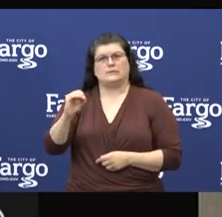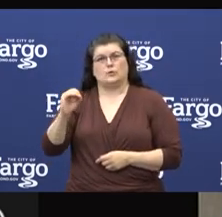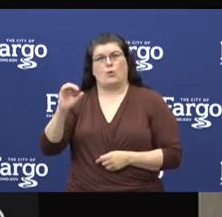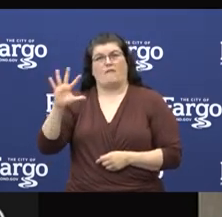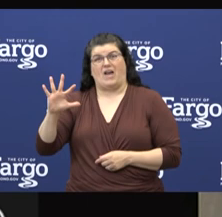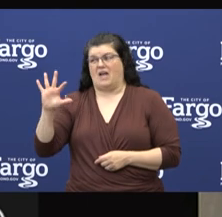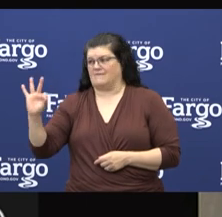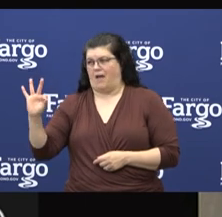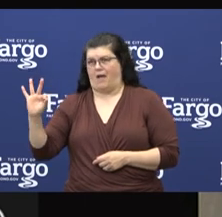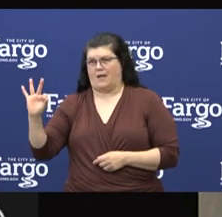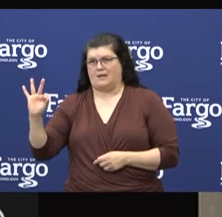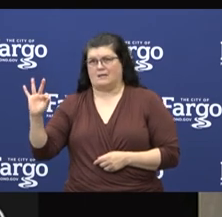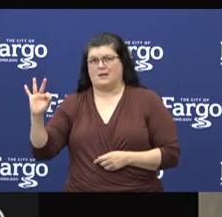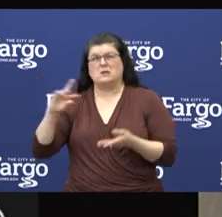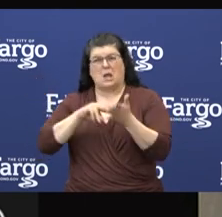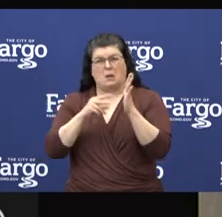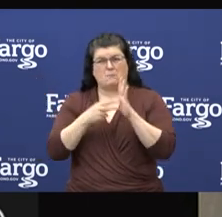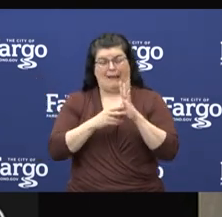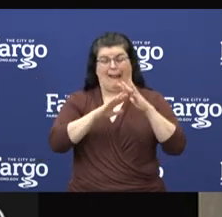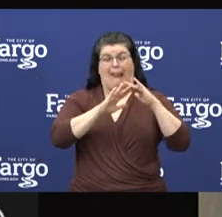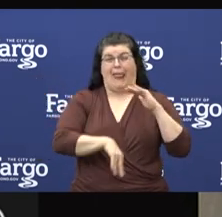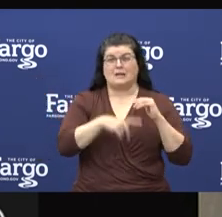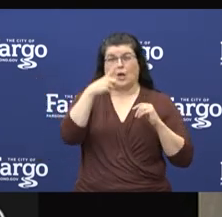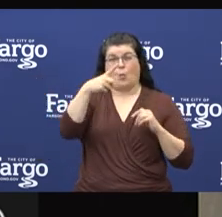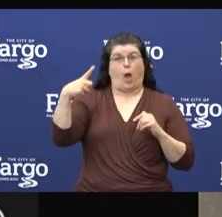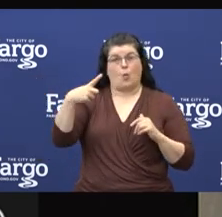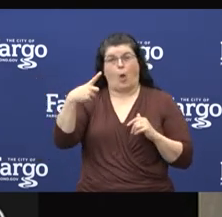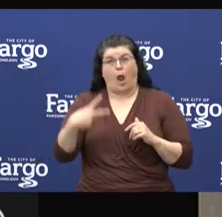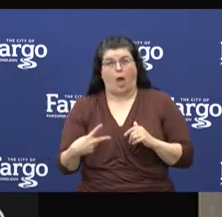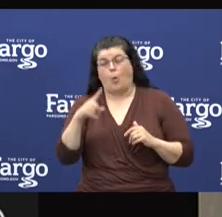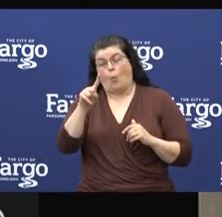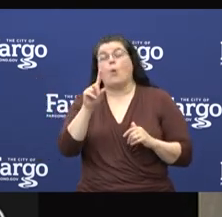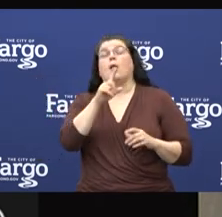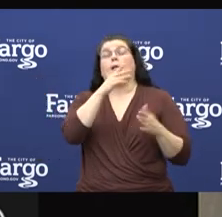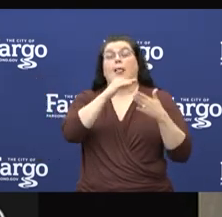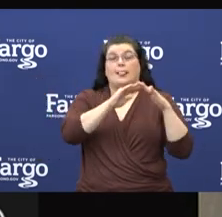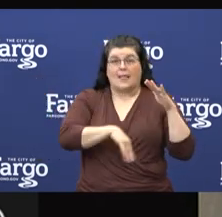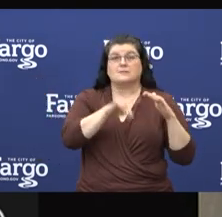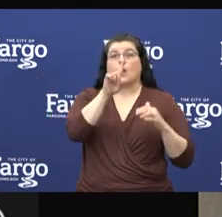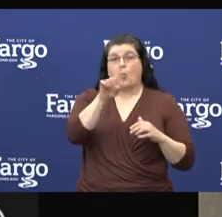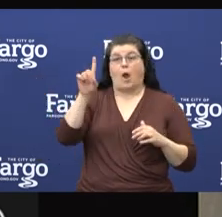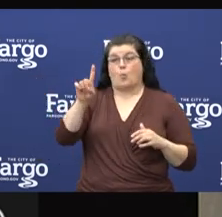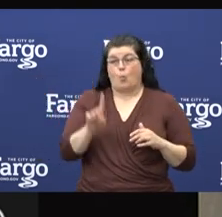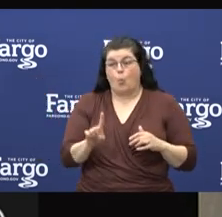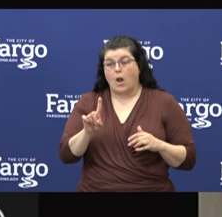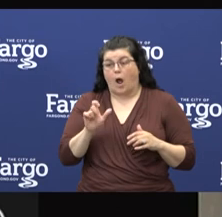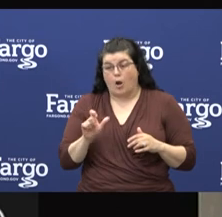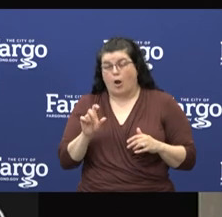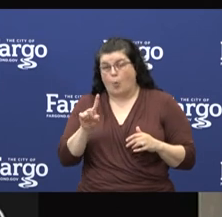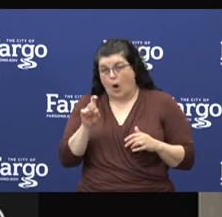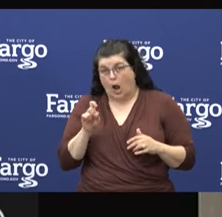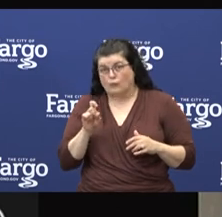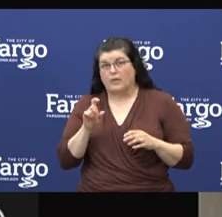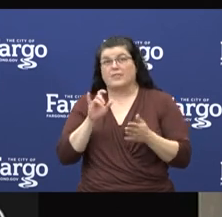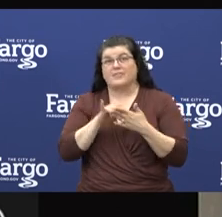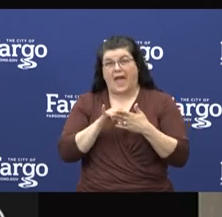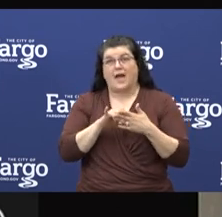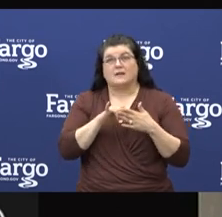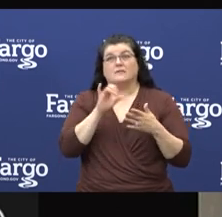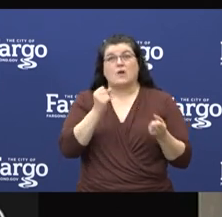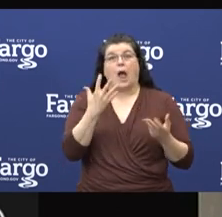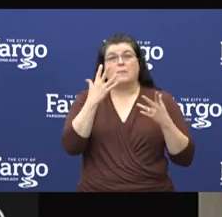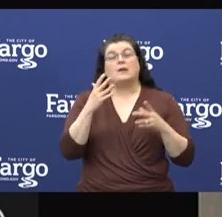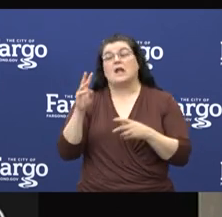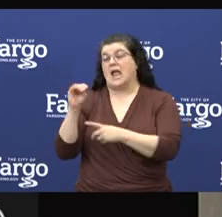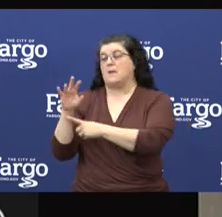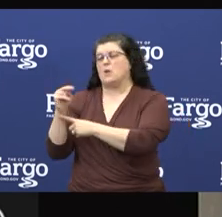0.000059, or less than 0.01%. In Minnesota, it's slightly higher. The actual mortality